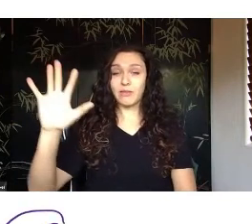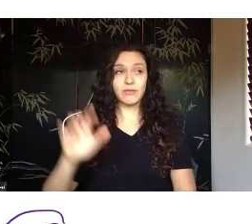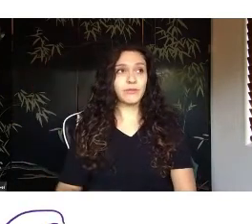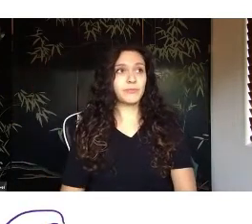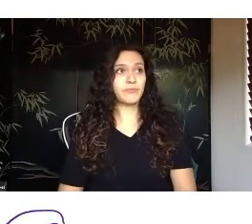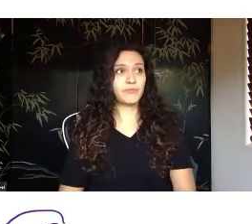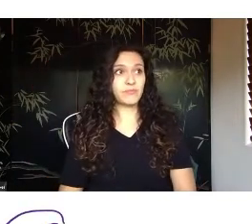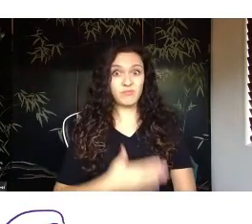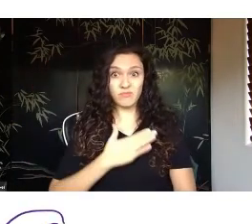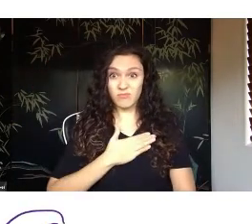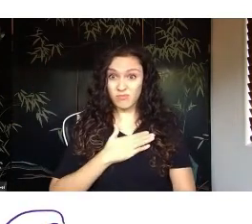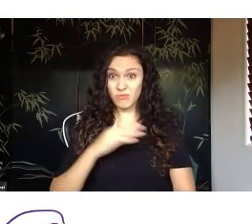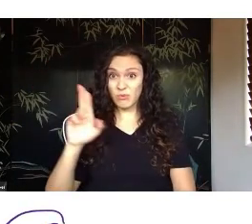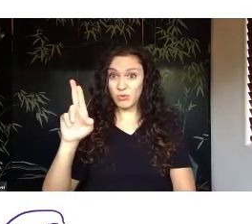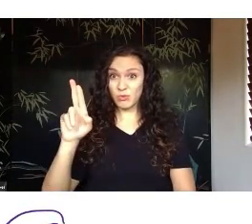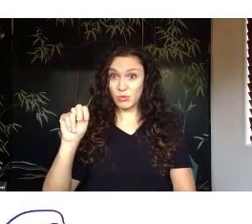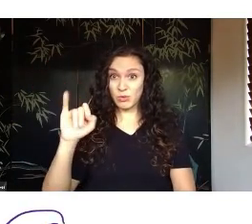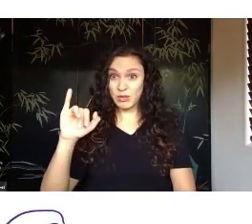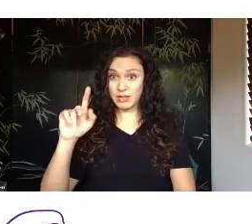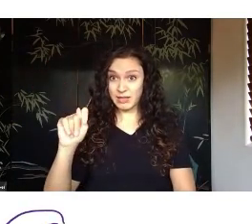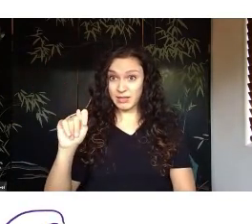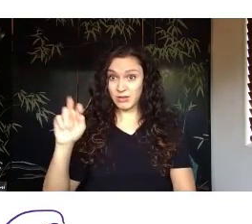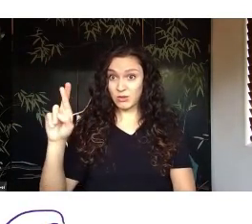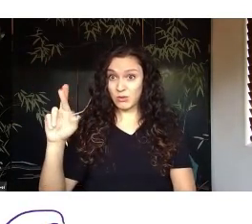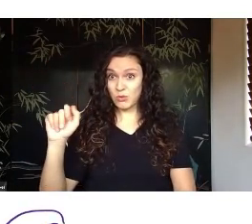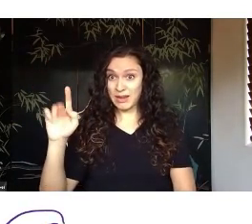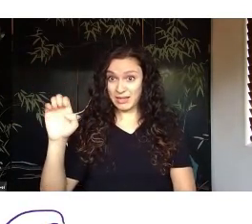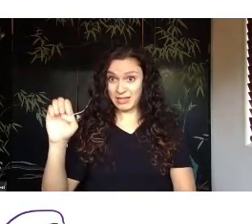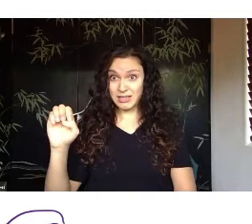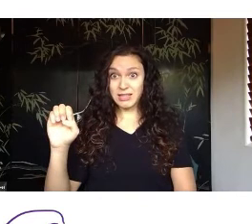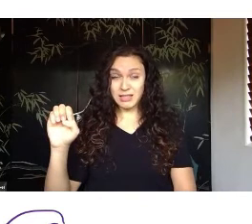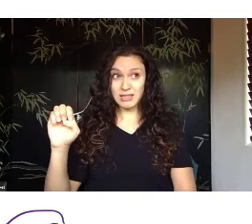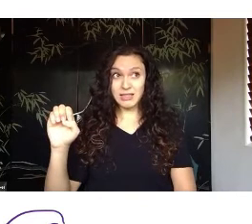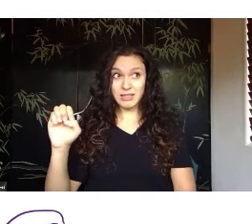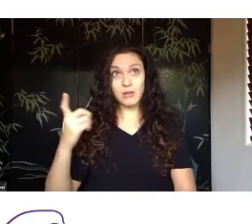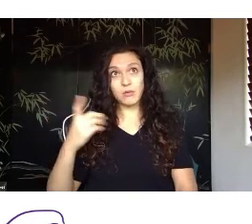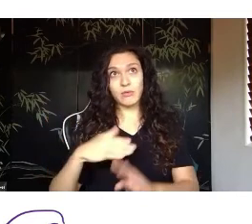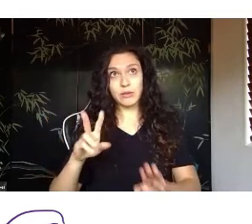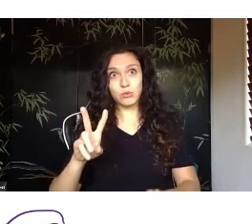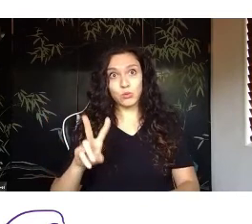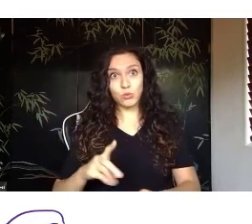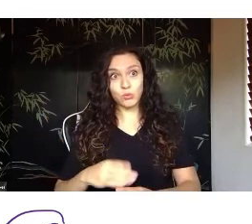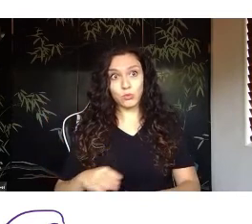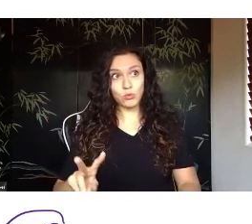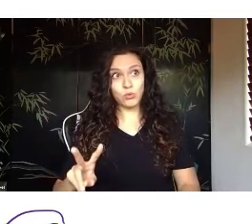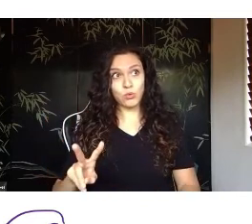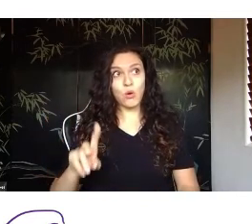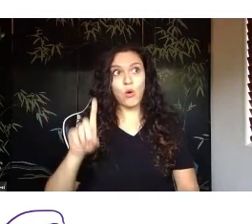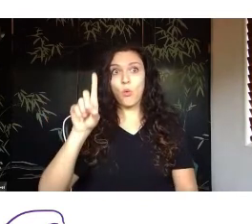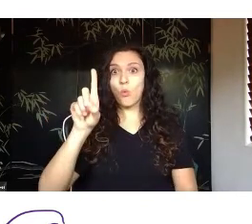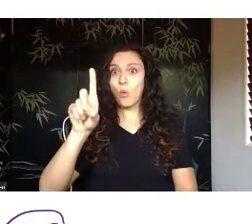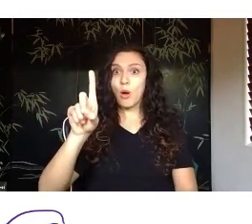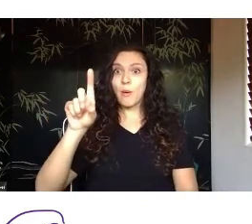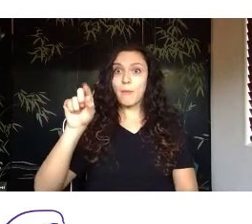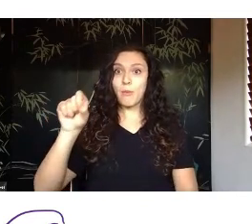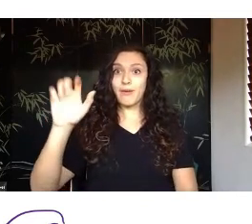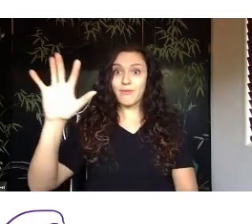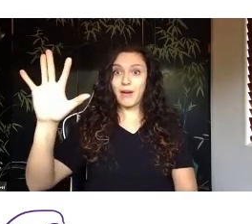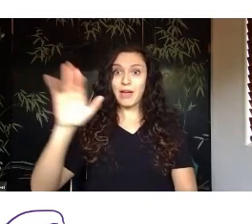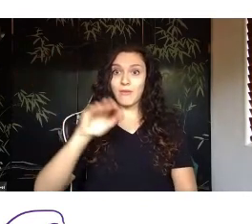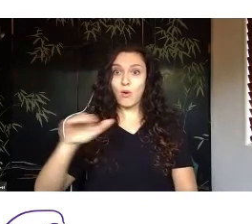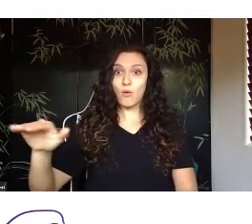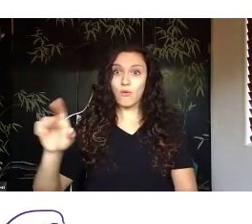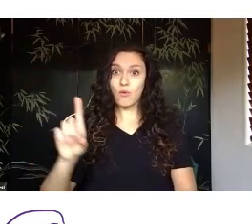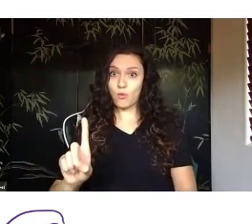1.5. 1.5, my unit rate, if I divide by 2, my unit rate